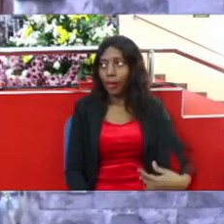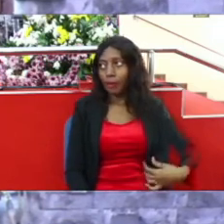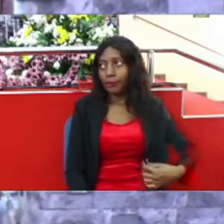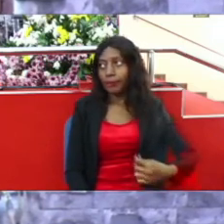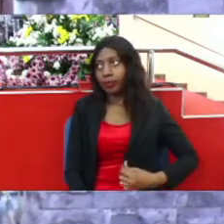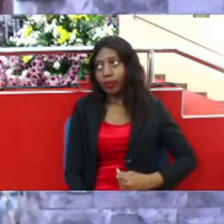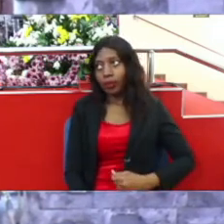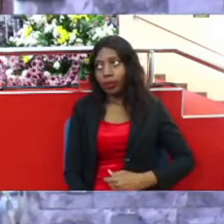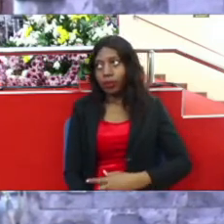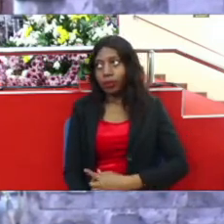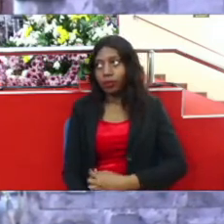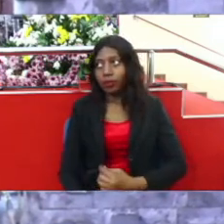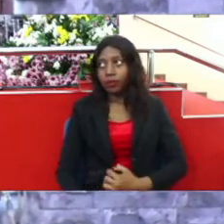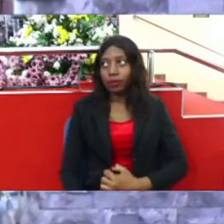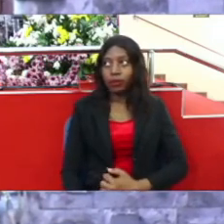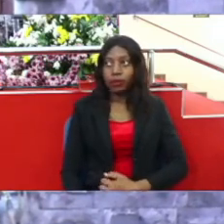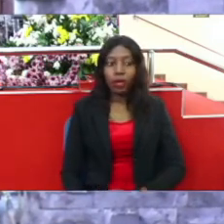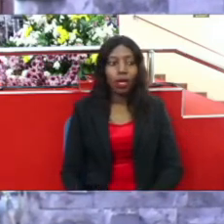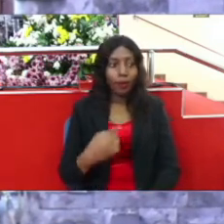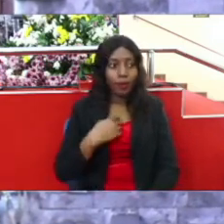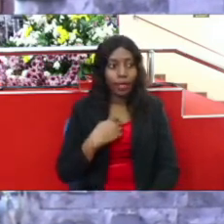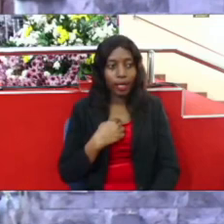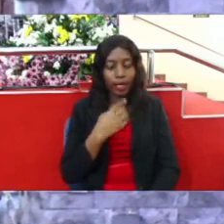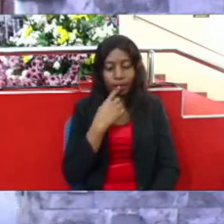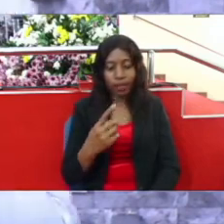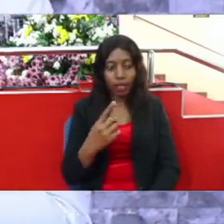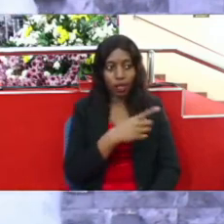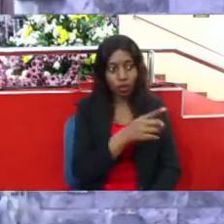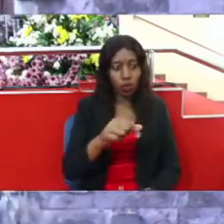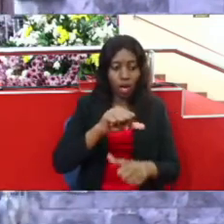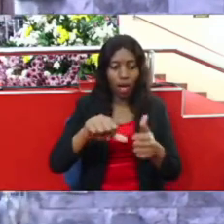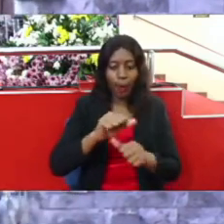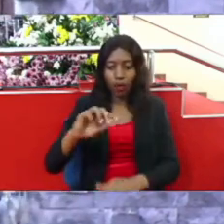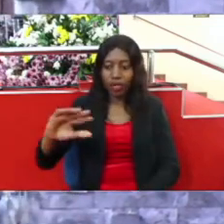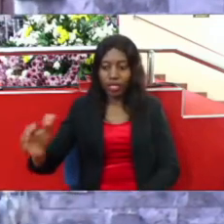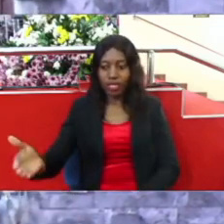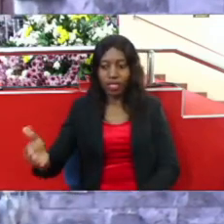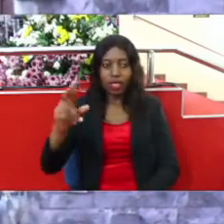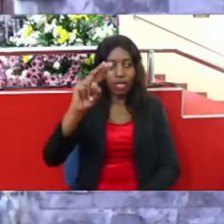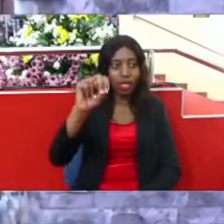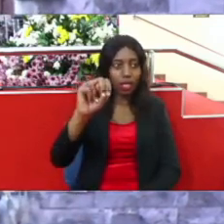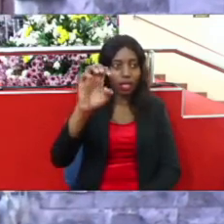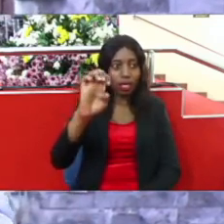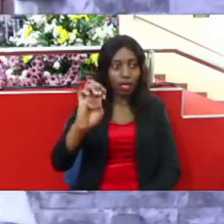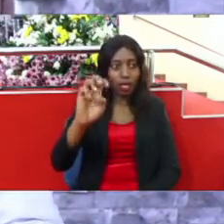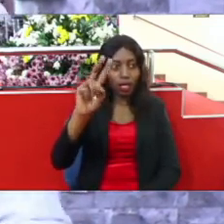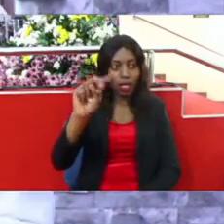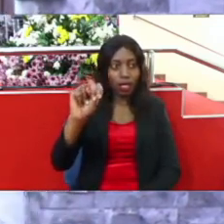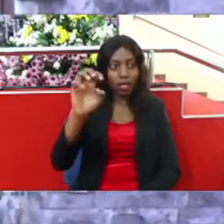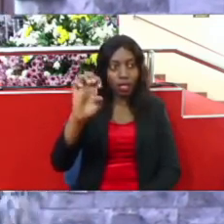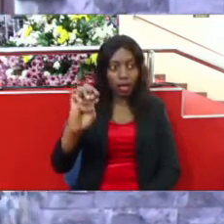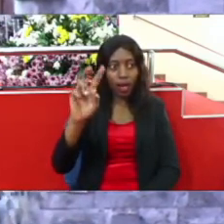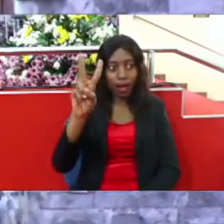moment let me tell you about Nineveh. Kwa dakika moja hebu nikwambie kuhusu mji wa Nineve. Like we said it was the capital city of Assyria. Tulisema ni mji mkuu wa Assyria,